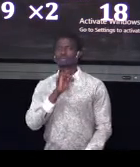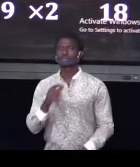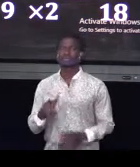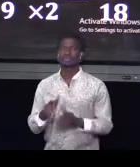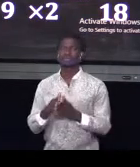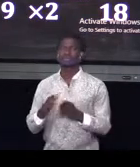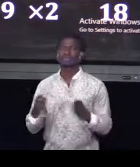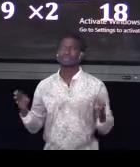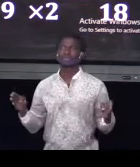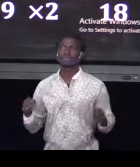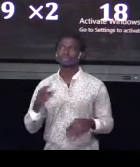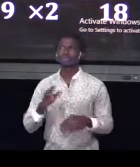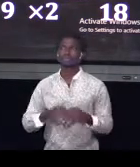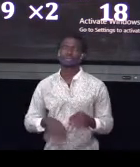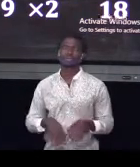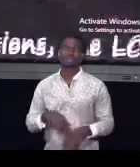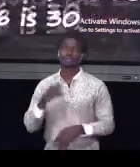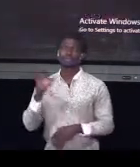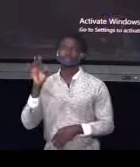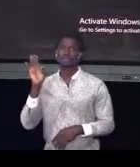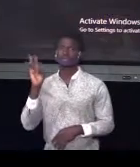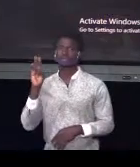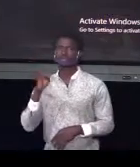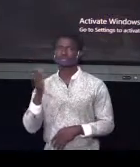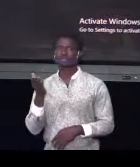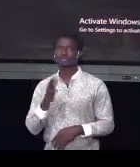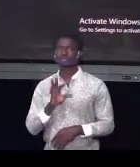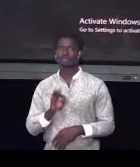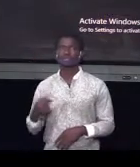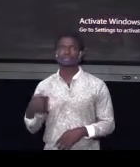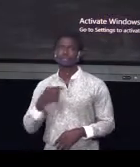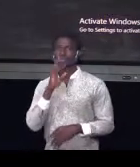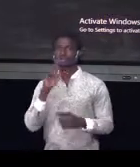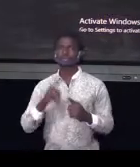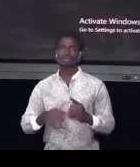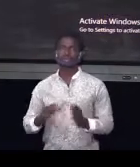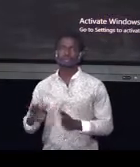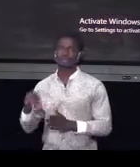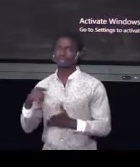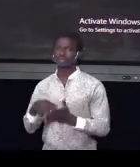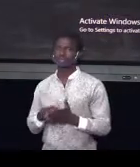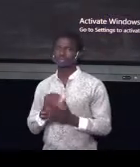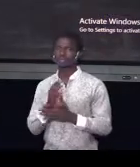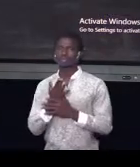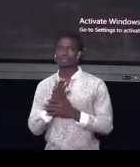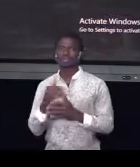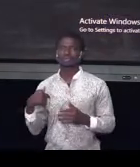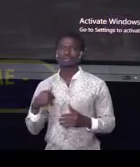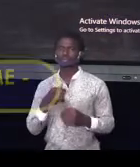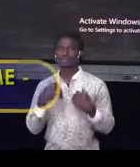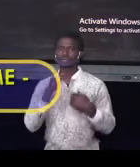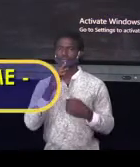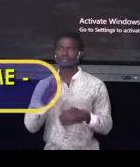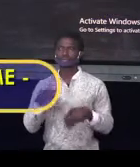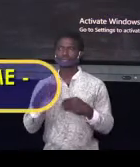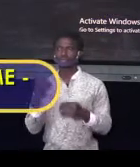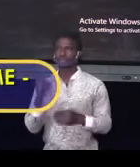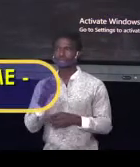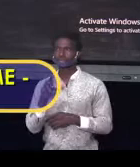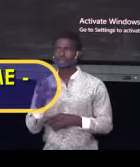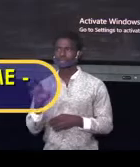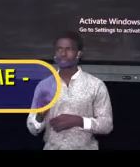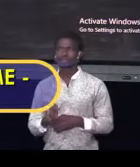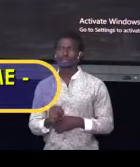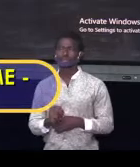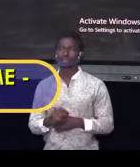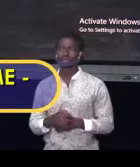one. Let's check out another one. We are to arrange these fractions. We've been given the LCM, which we are